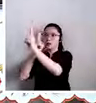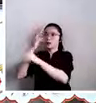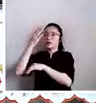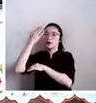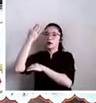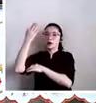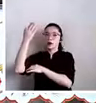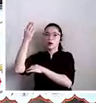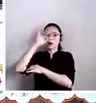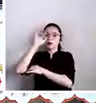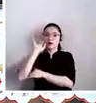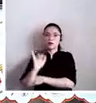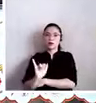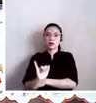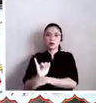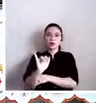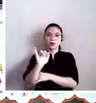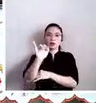and ever.